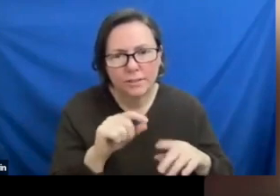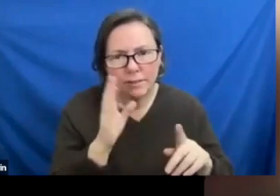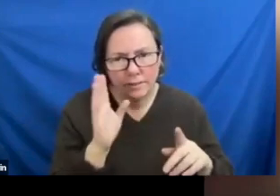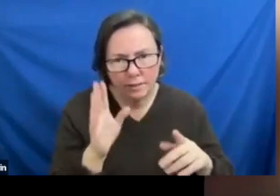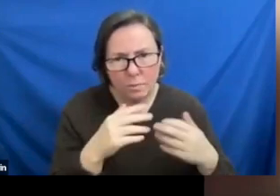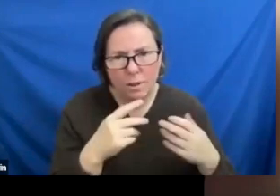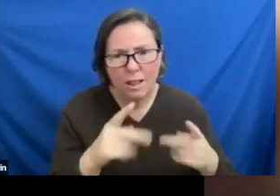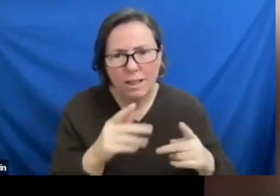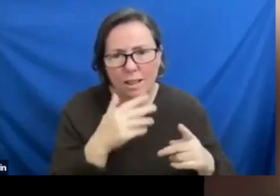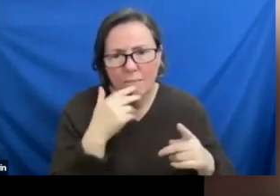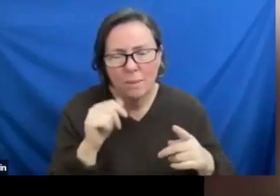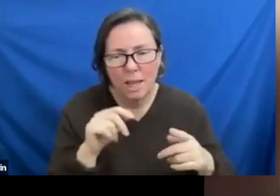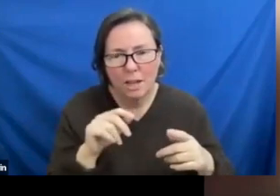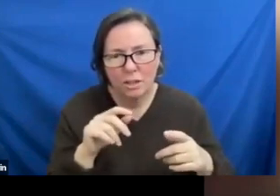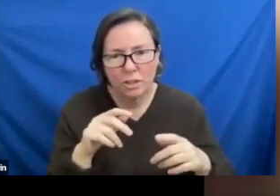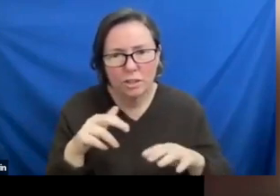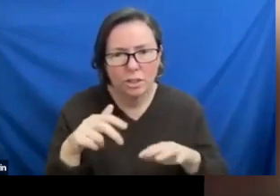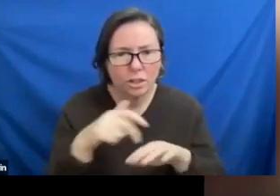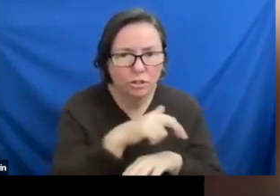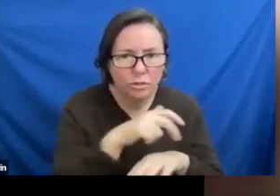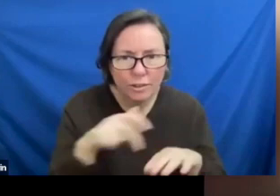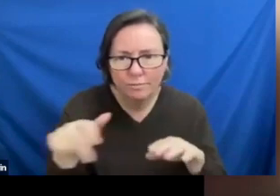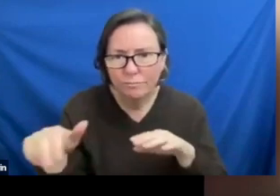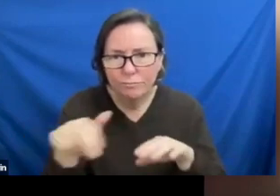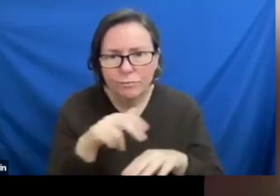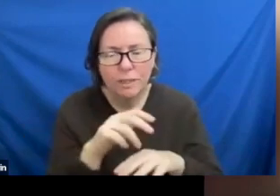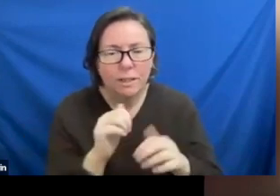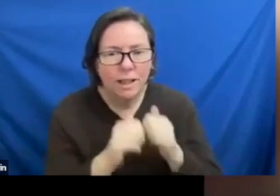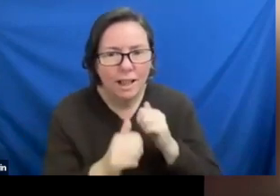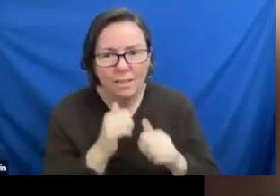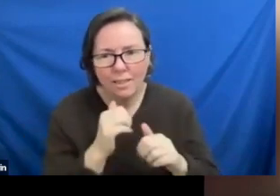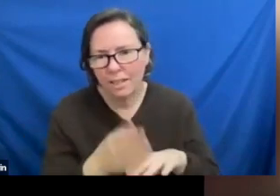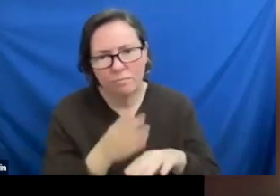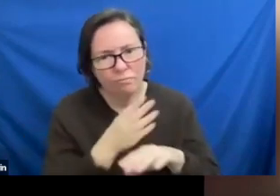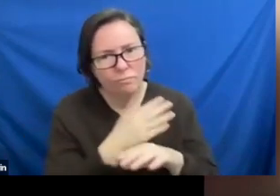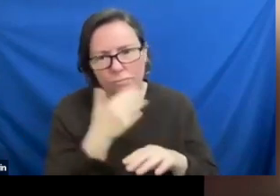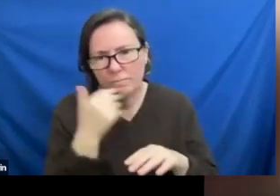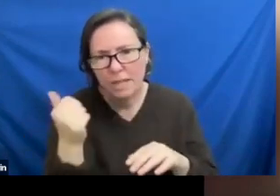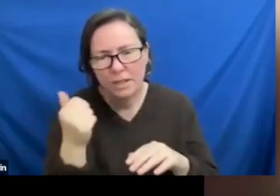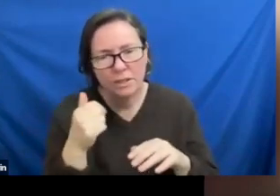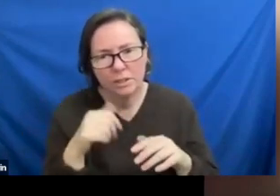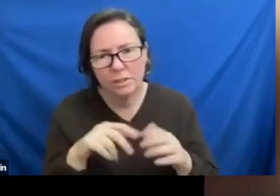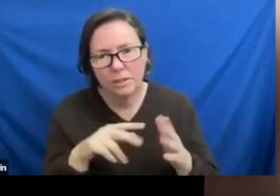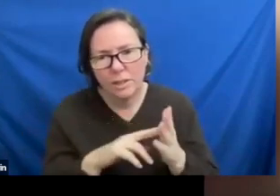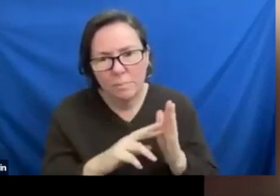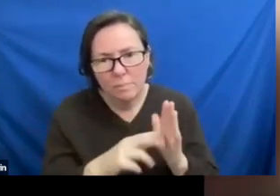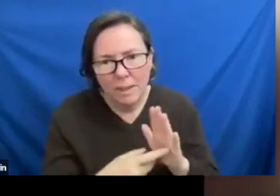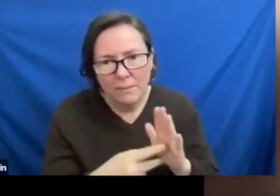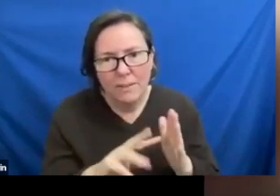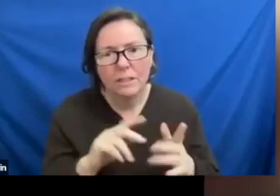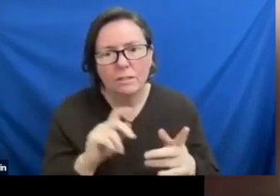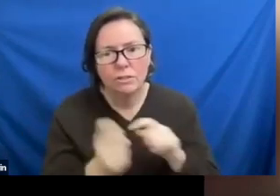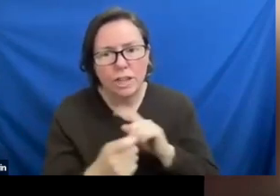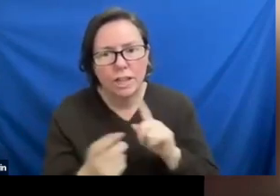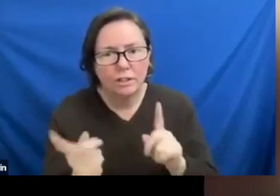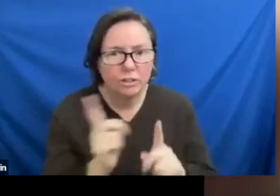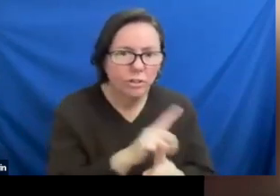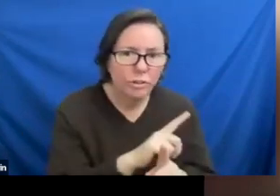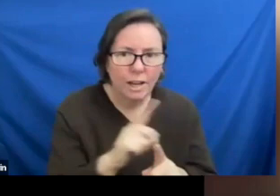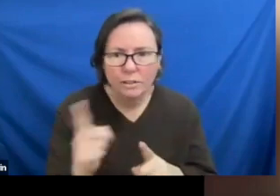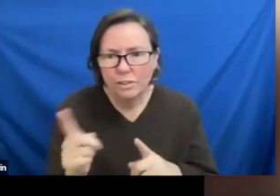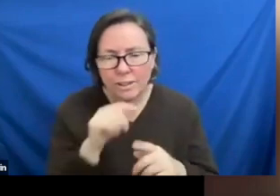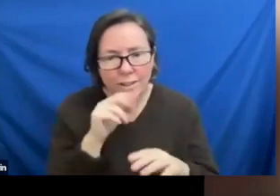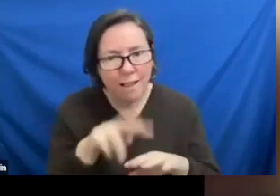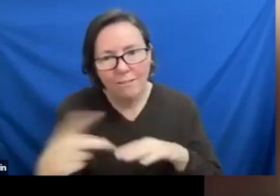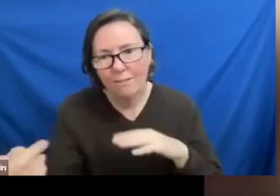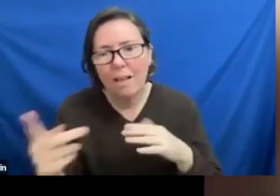for pivoting, athletic use to be improved. So you'll be able to pivot, change direction without slipping